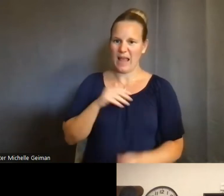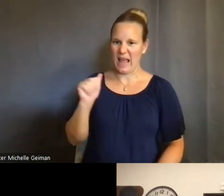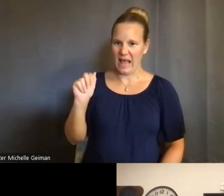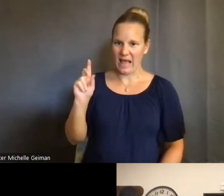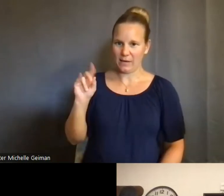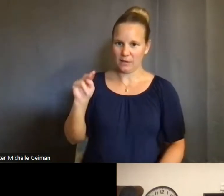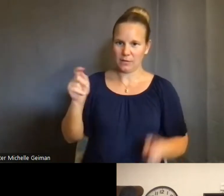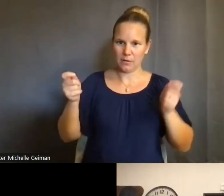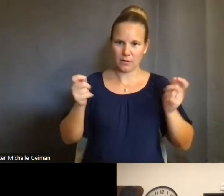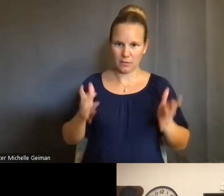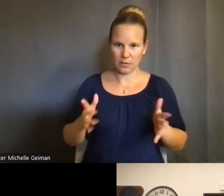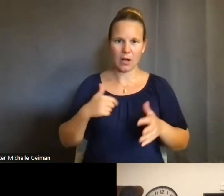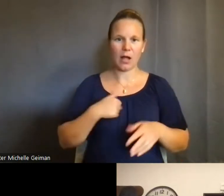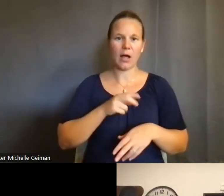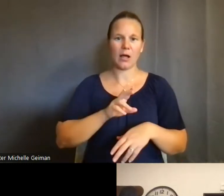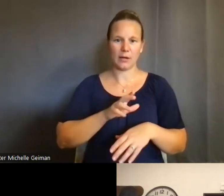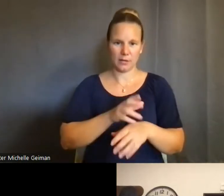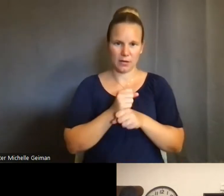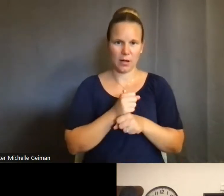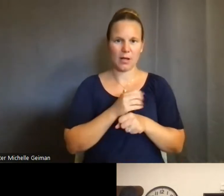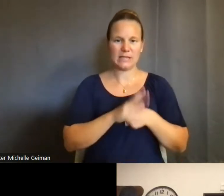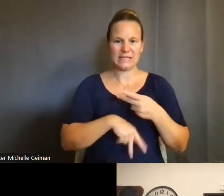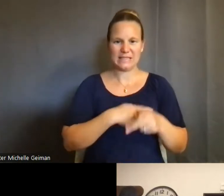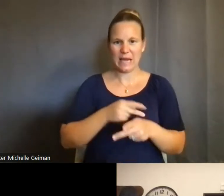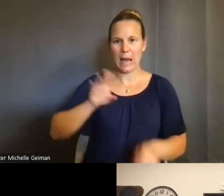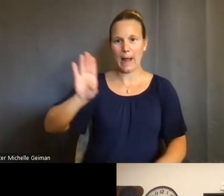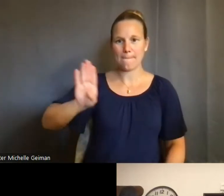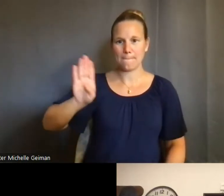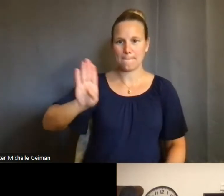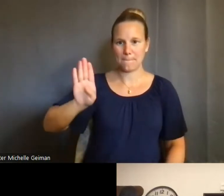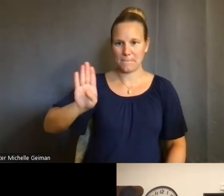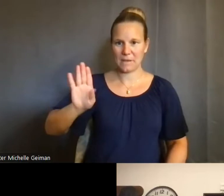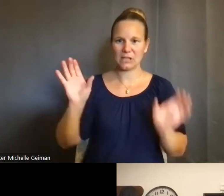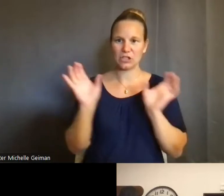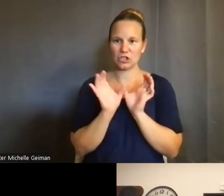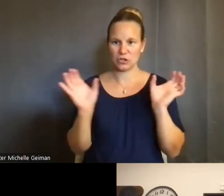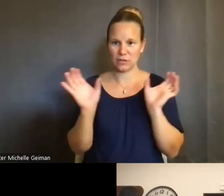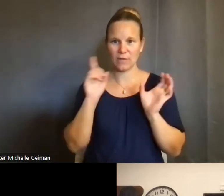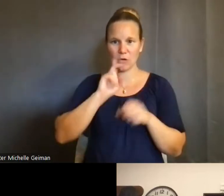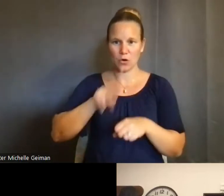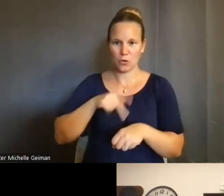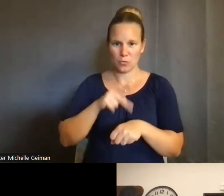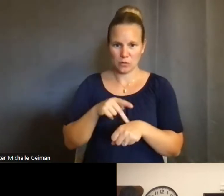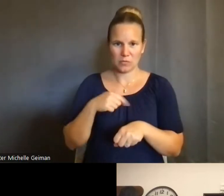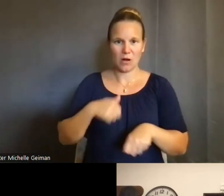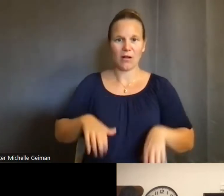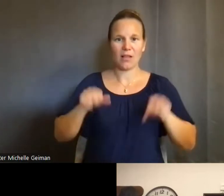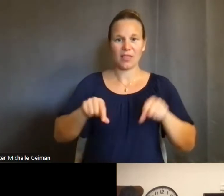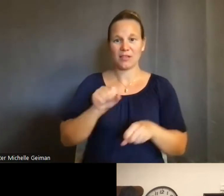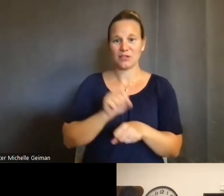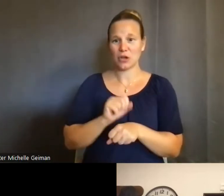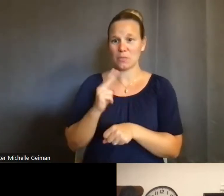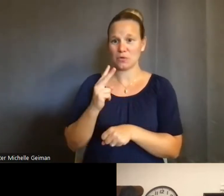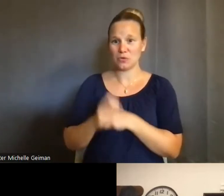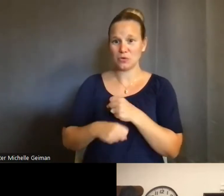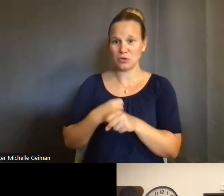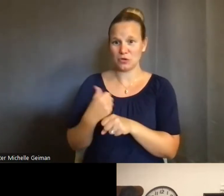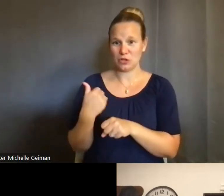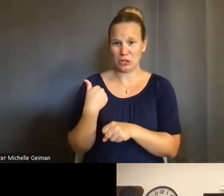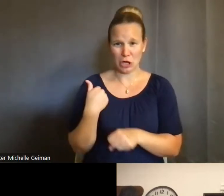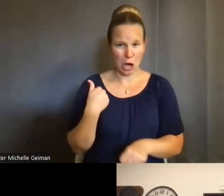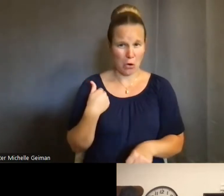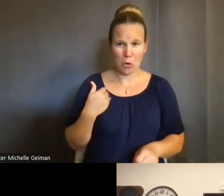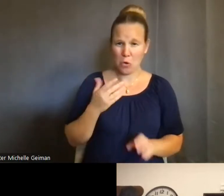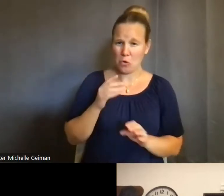Type B principal certificate and took over this job 3 years ago, right on the brink of the pandemic